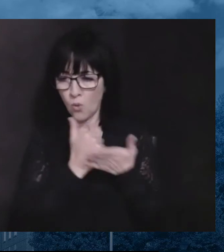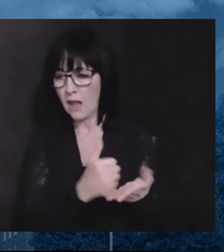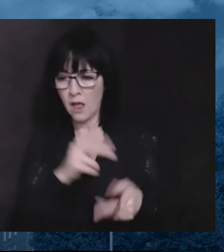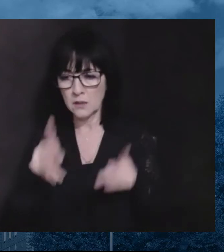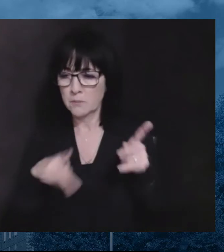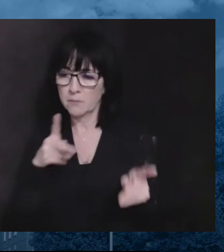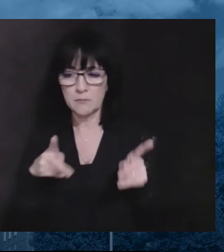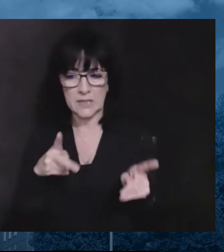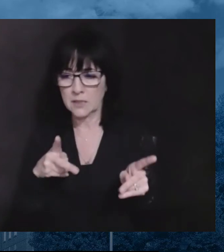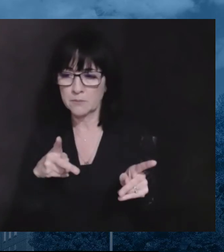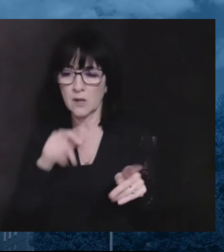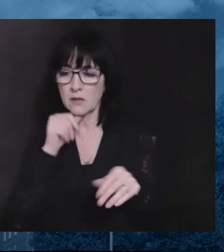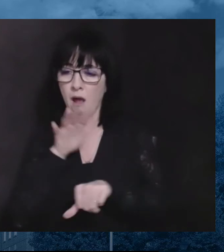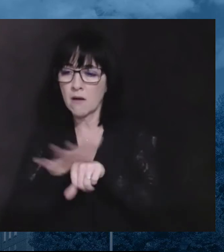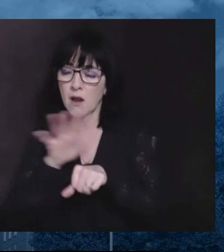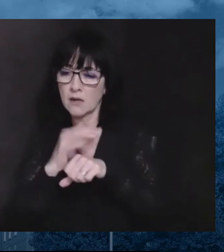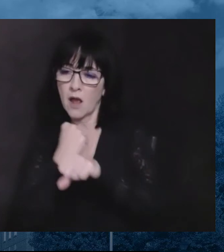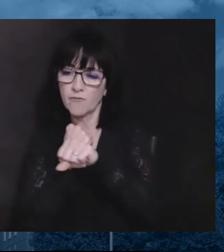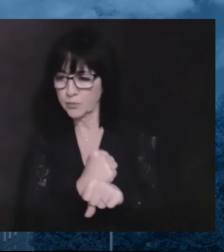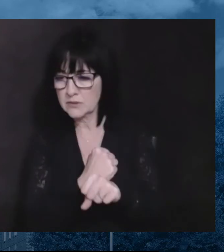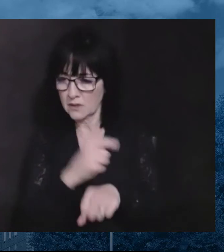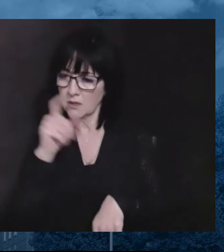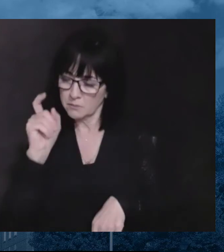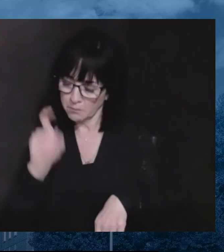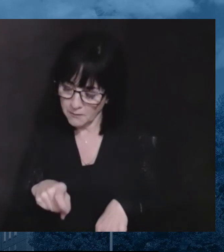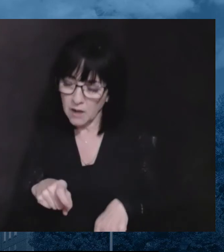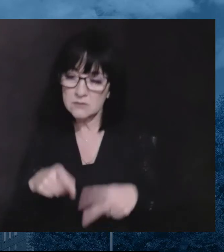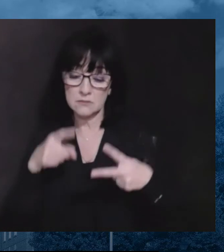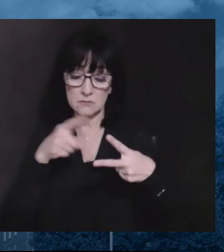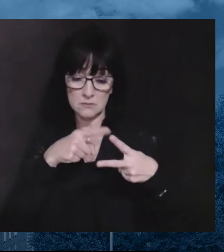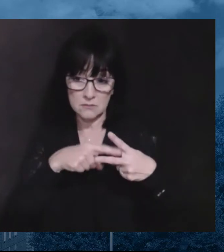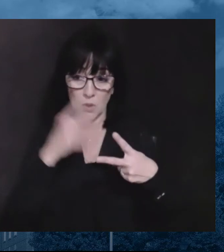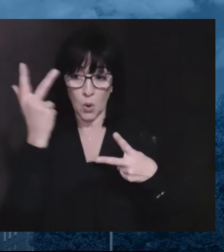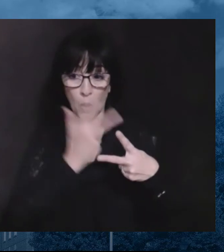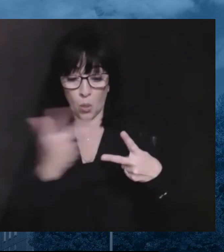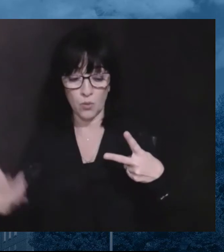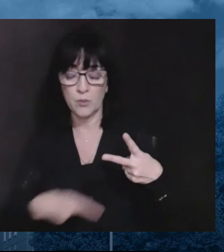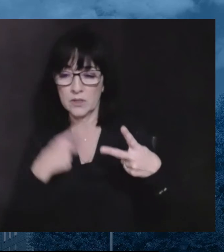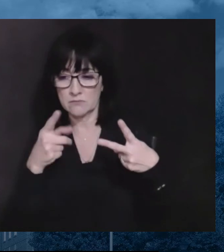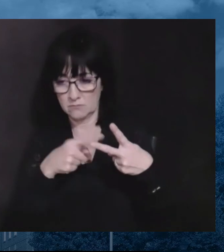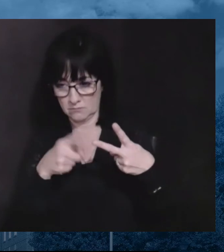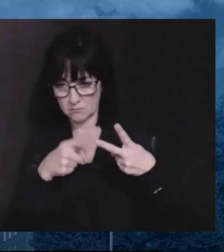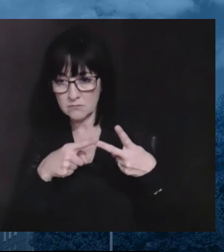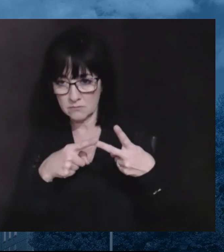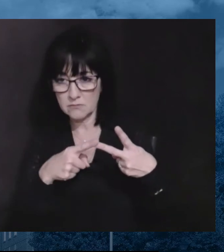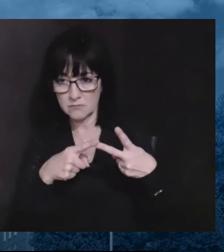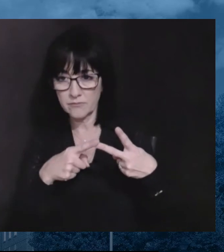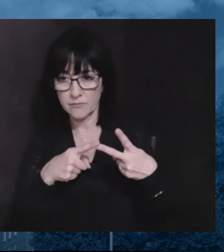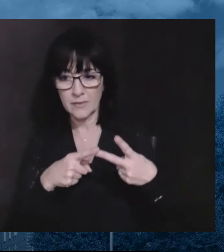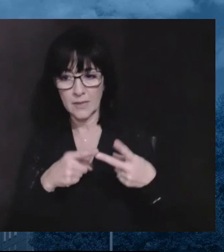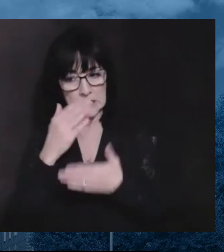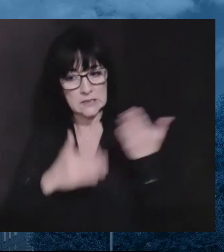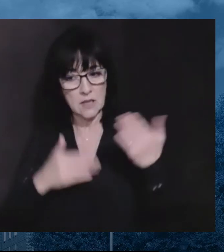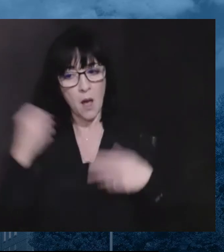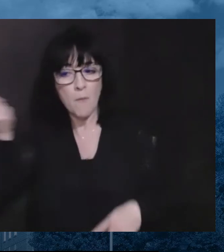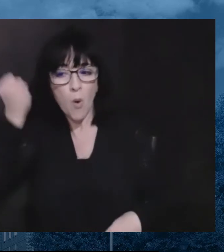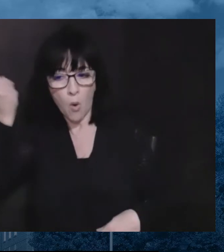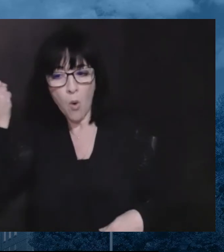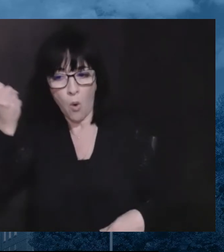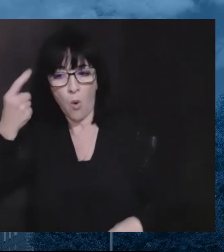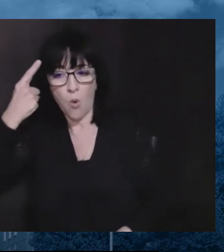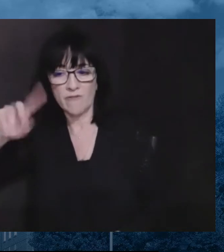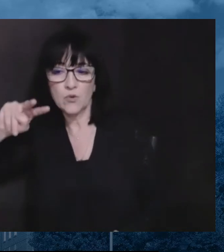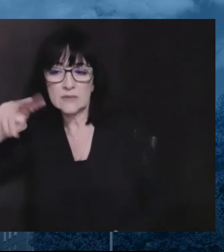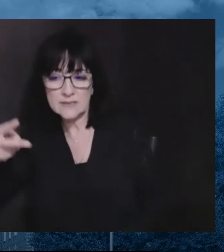week for a mass vaccination site that's being planned, and some are being held for other